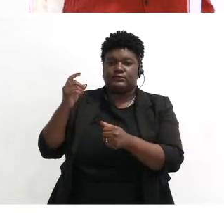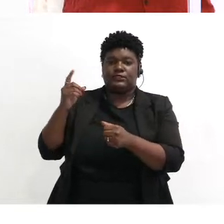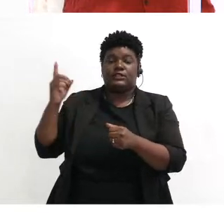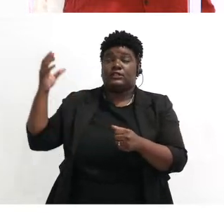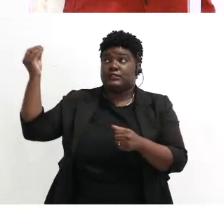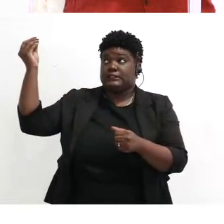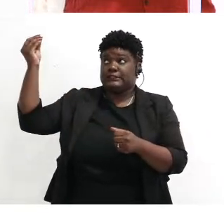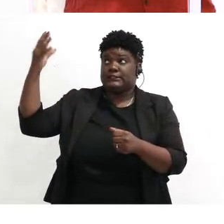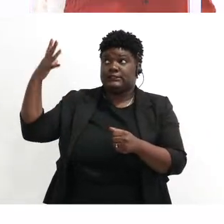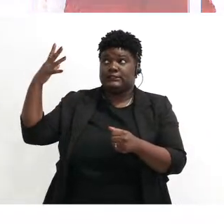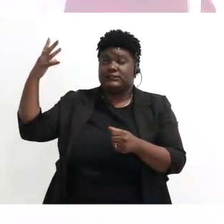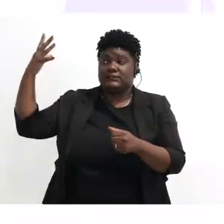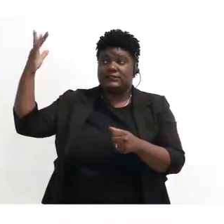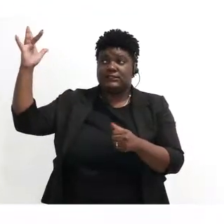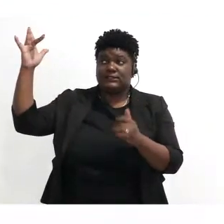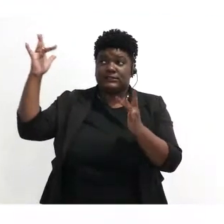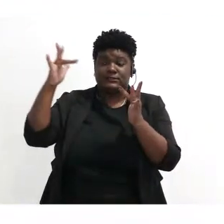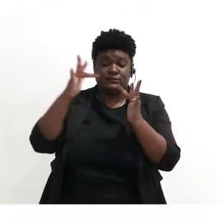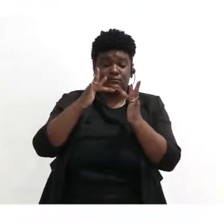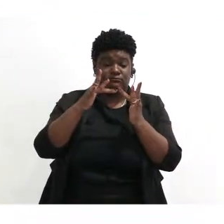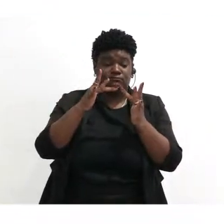for packaging.